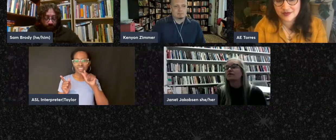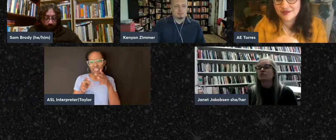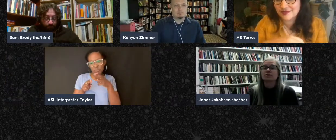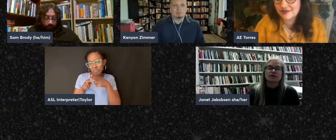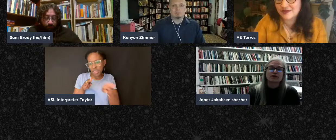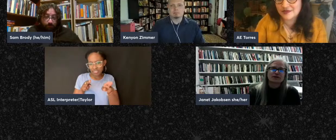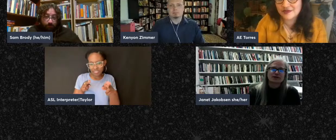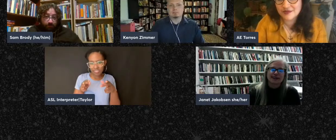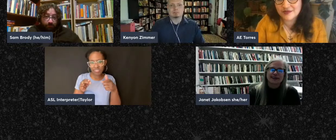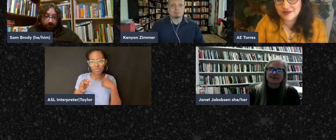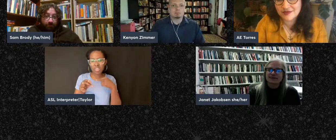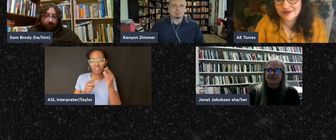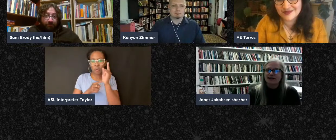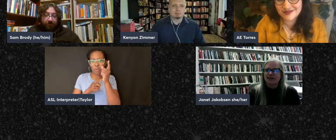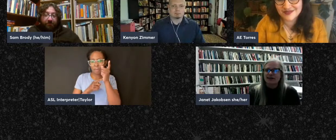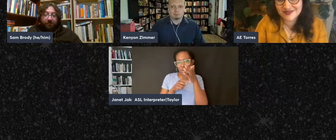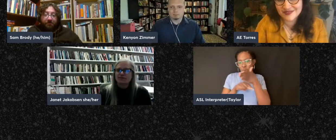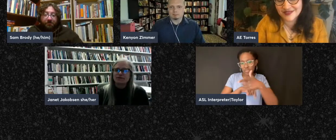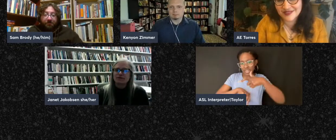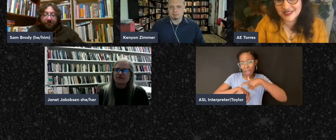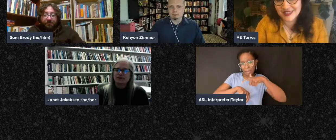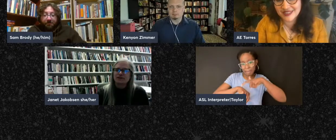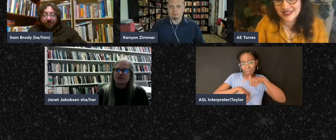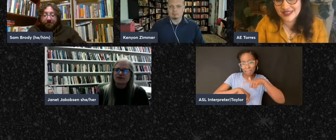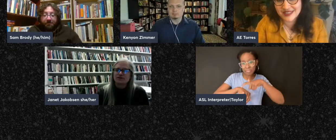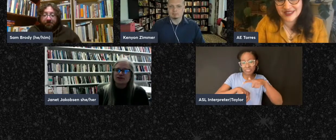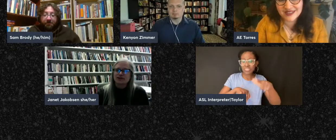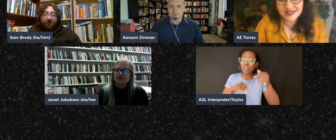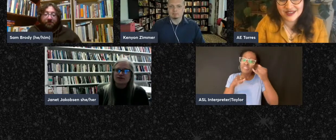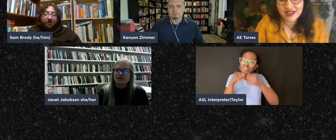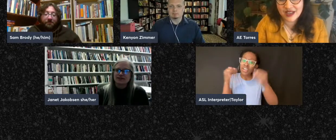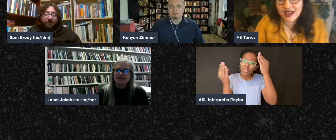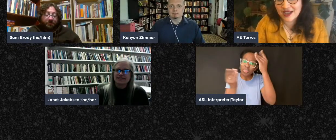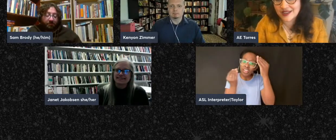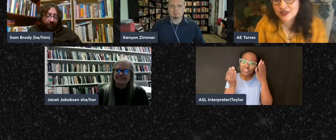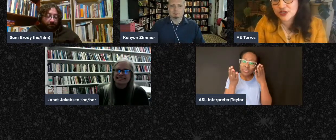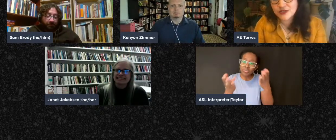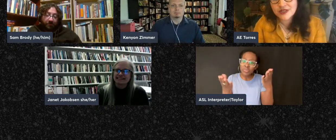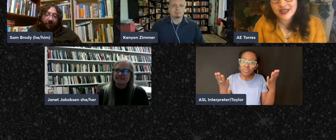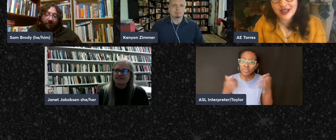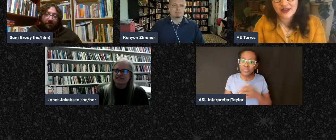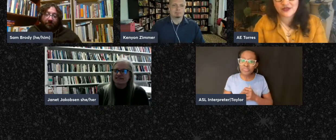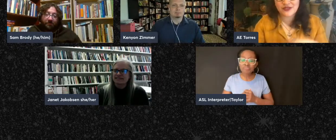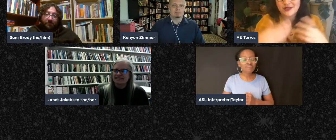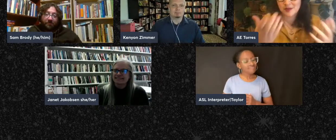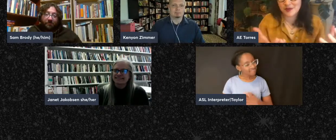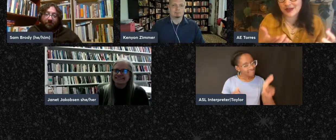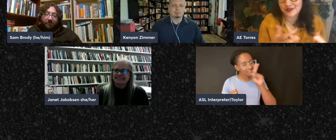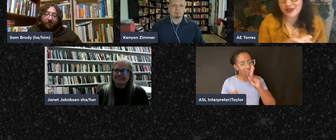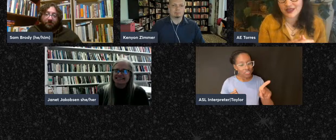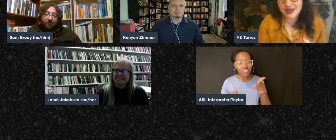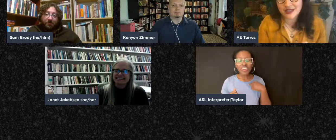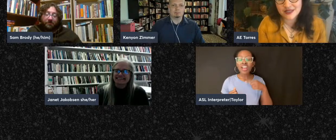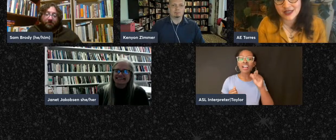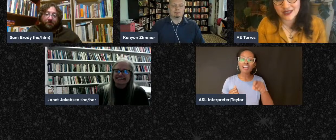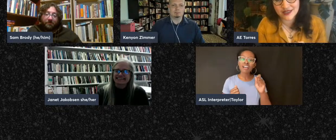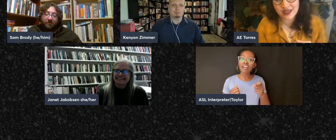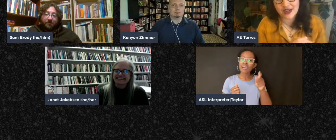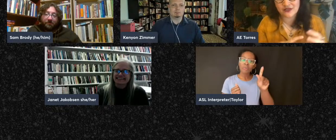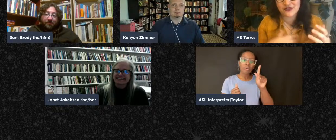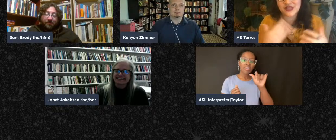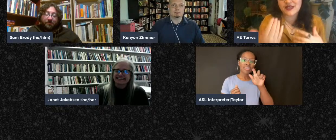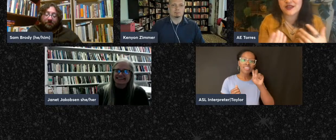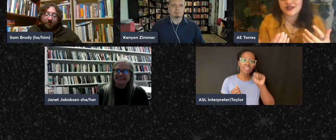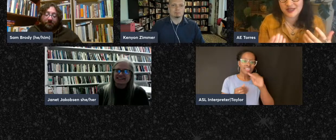one minute over now, what final thoughts do you have? Sure. Yeah, I would follow up what Kenyon said,